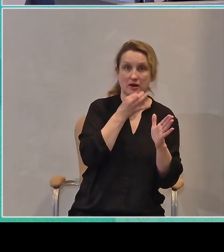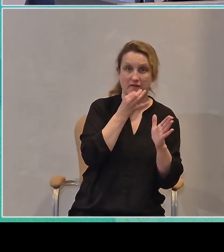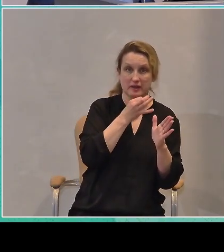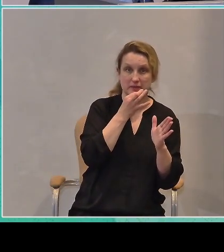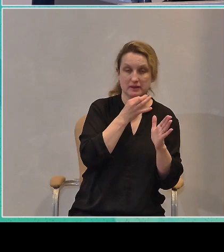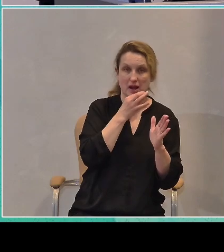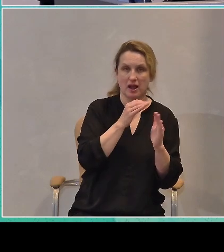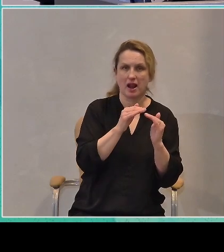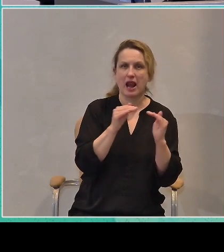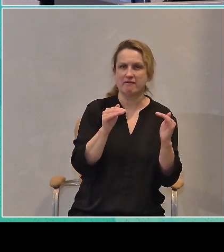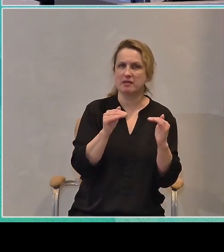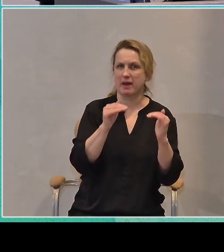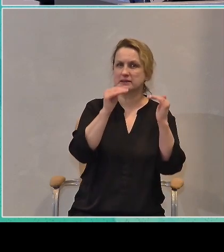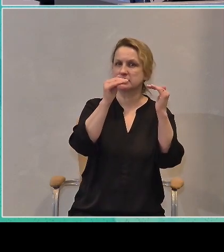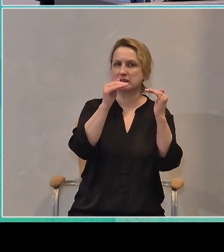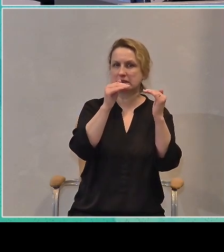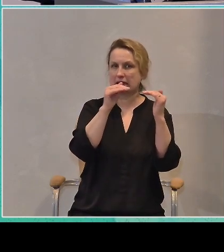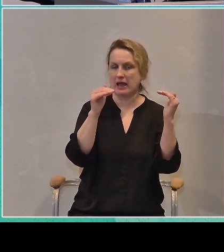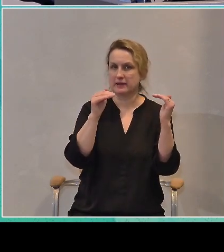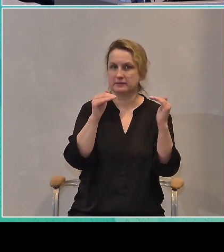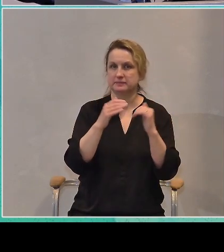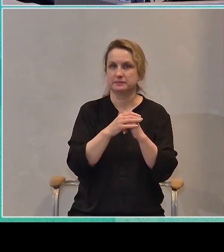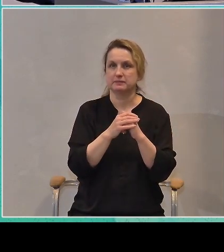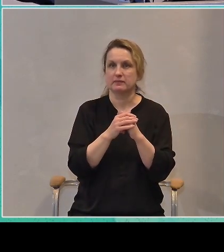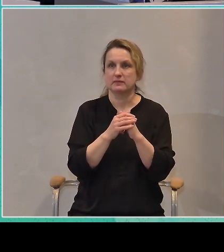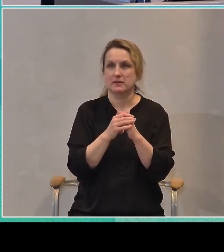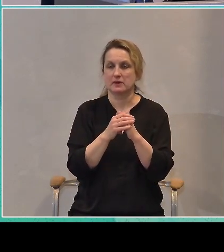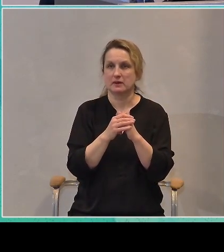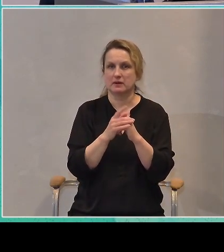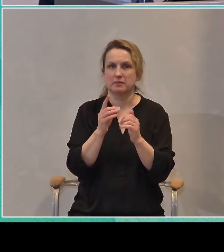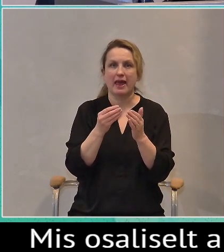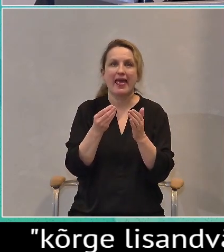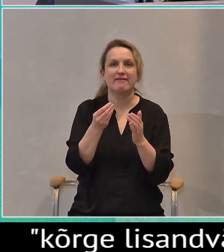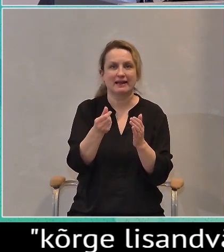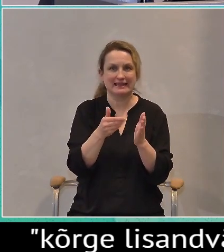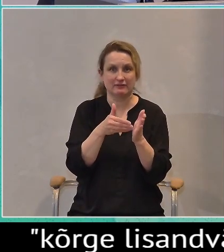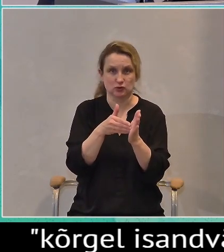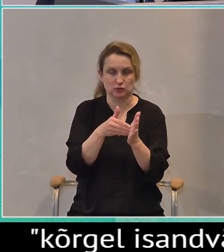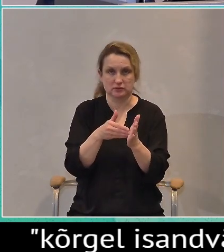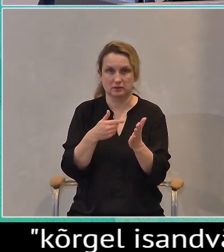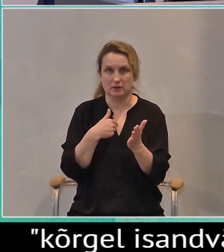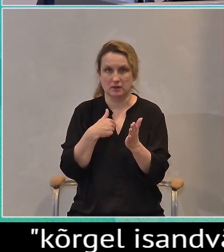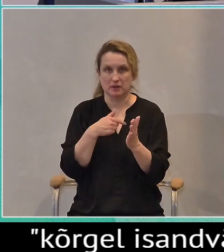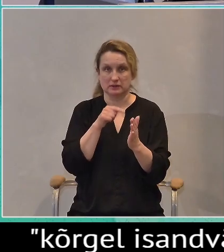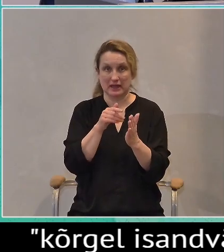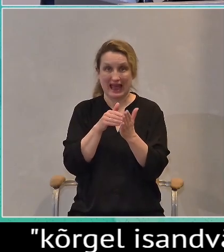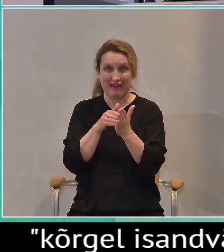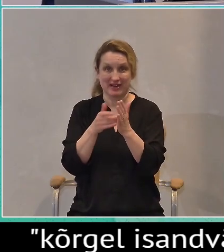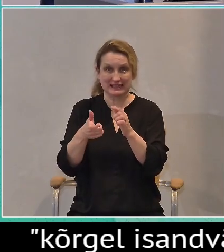For regular drugs, the threshold is quite high. For efficiency,